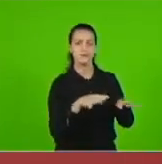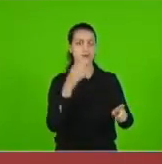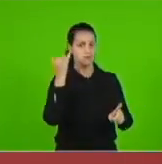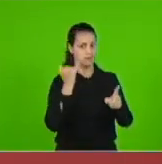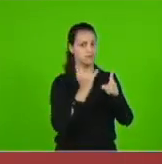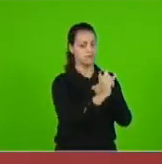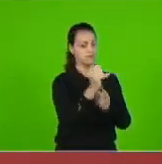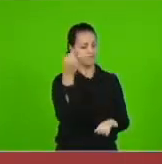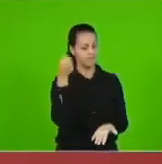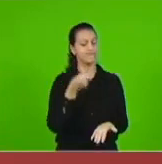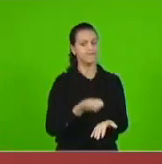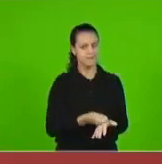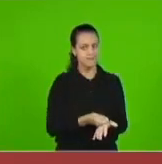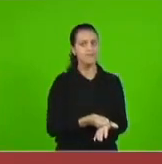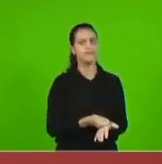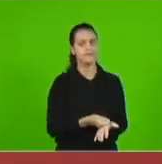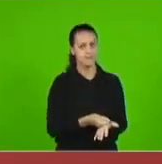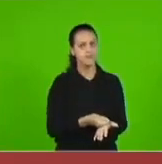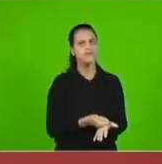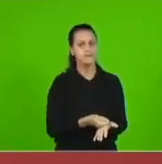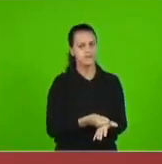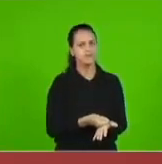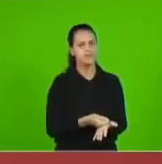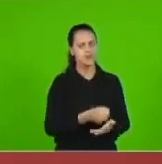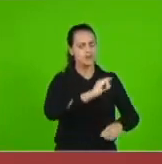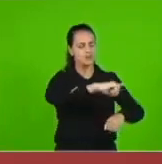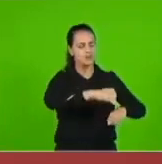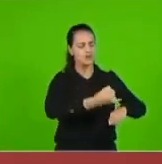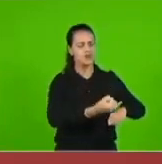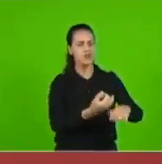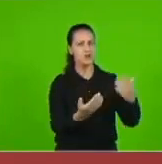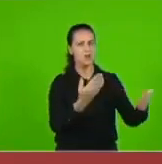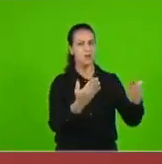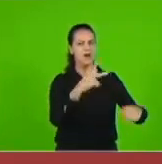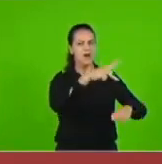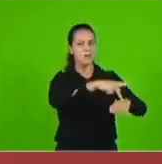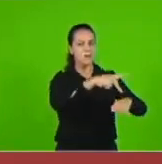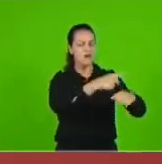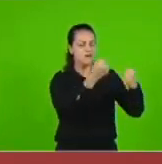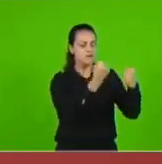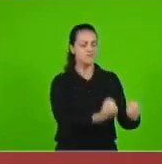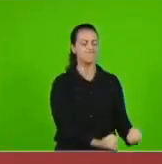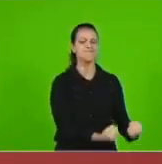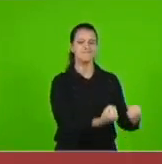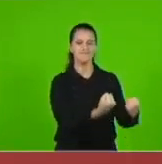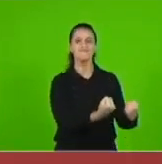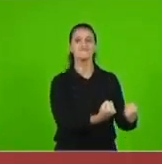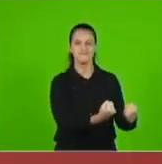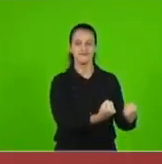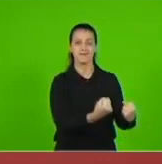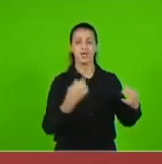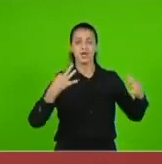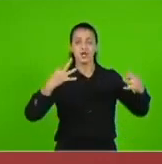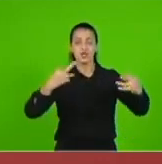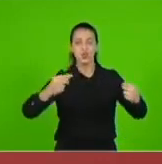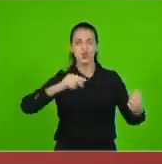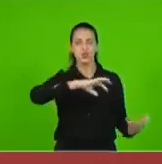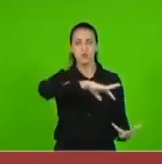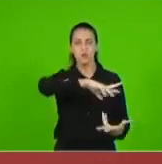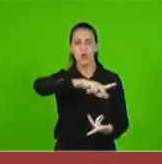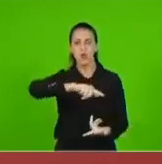And this prophecy is fulfilled in our time. Is a heavy stone. Jerusalem is a heavy stone